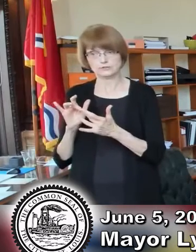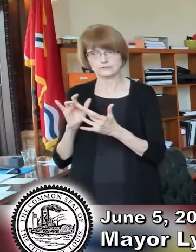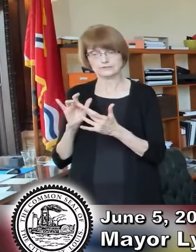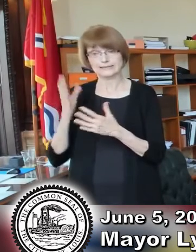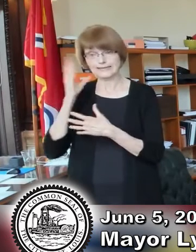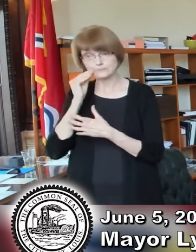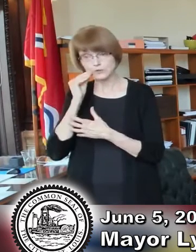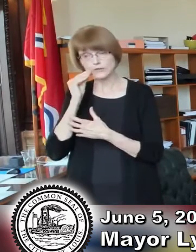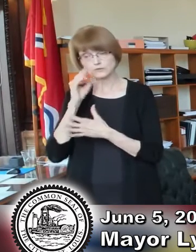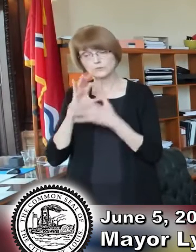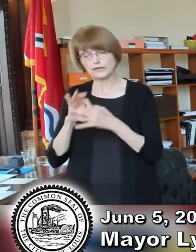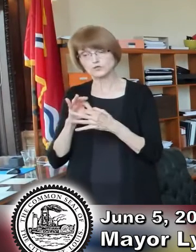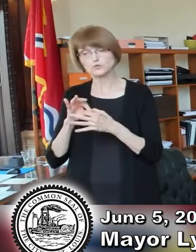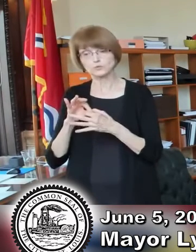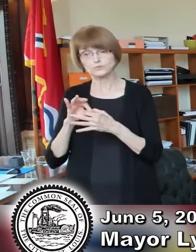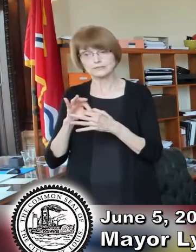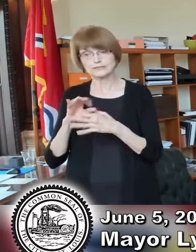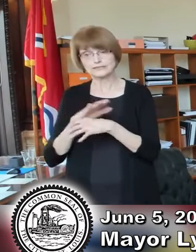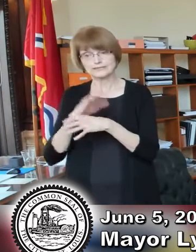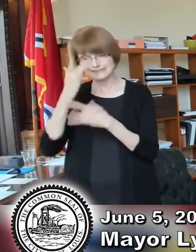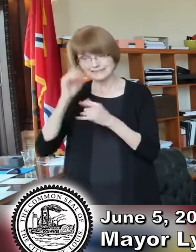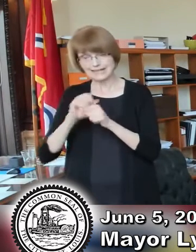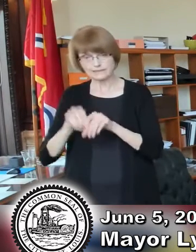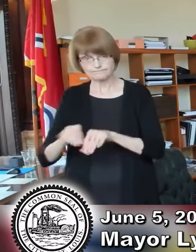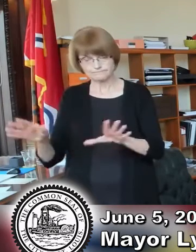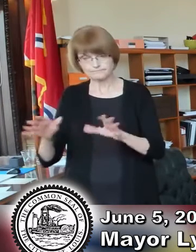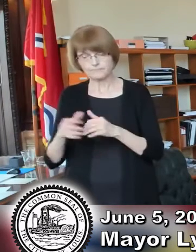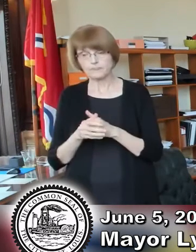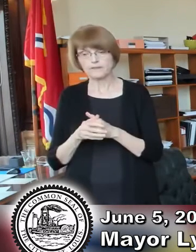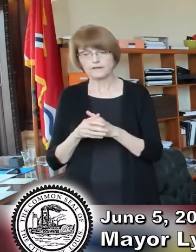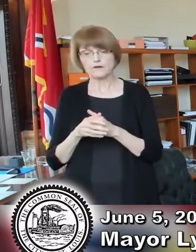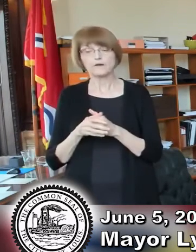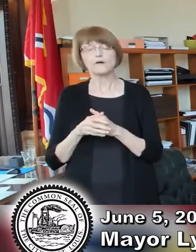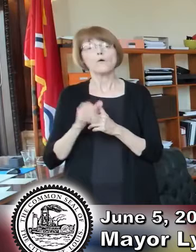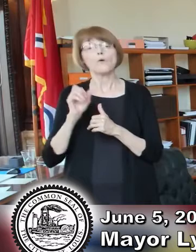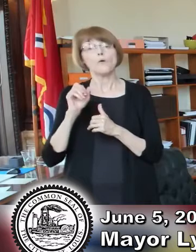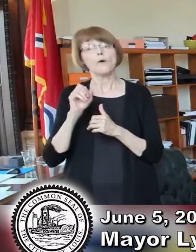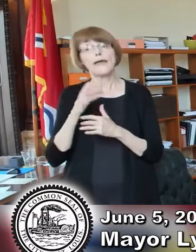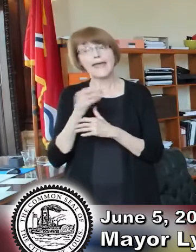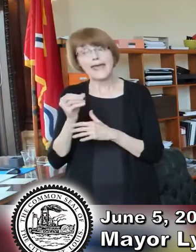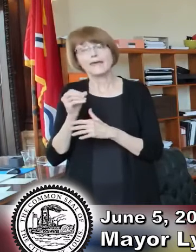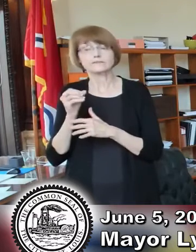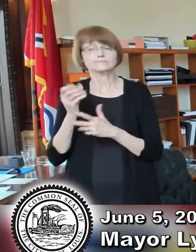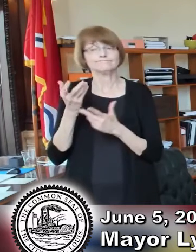disease or an equivalent combination of education, training, and experience.